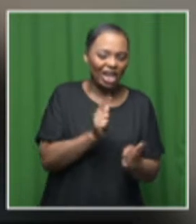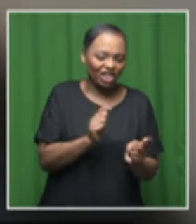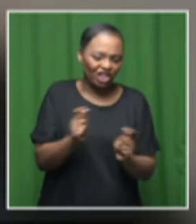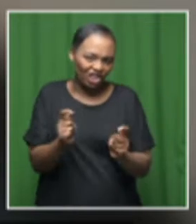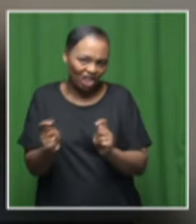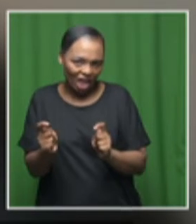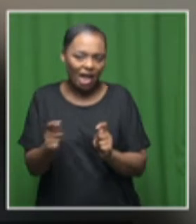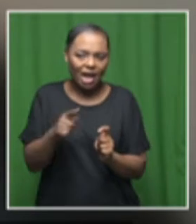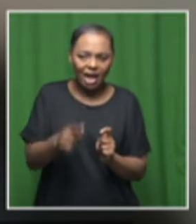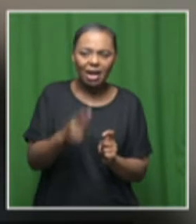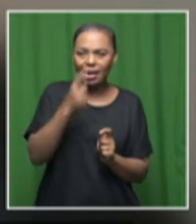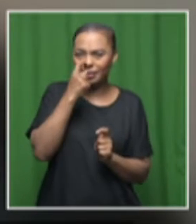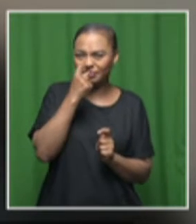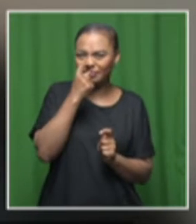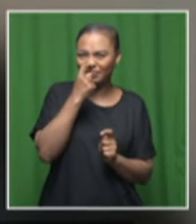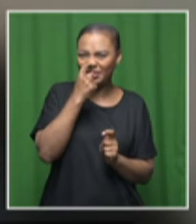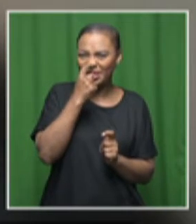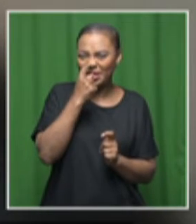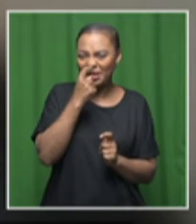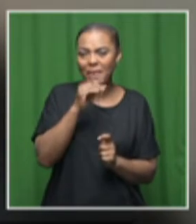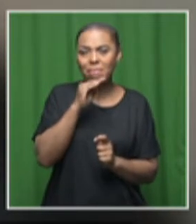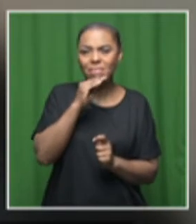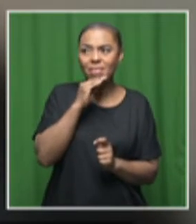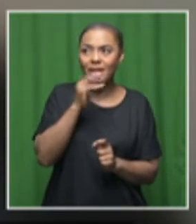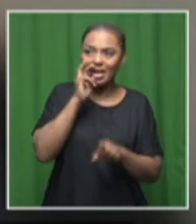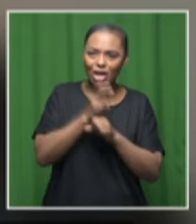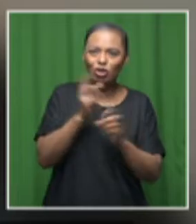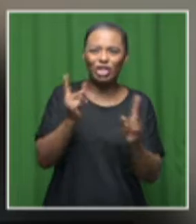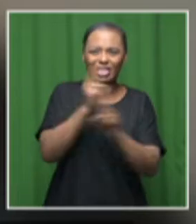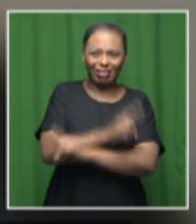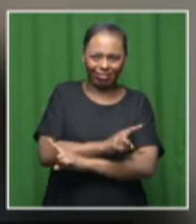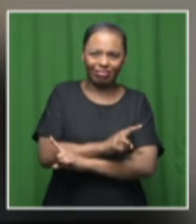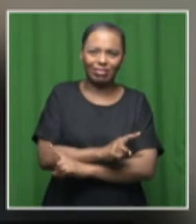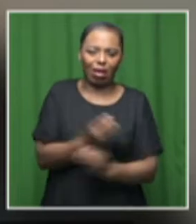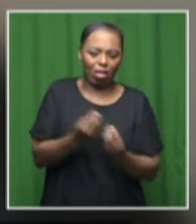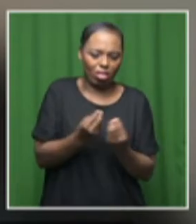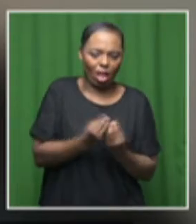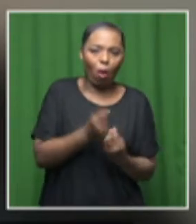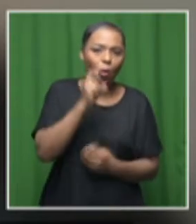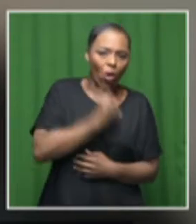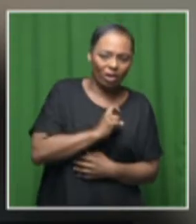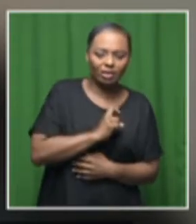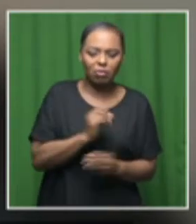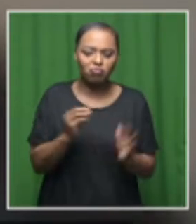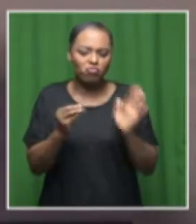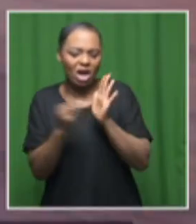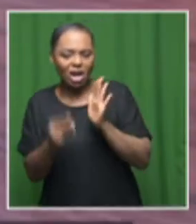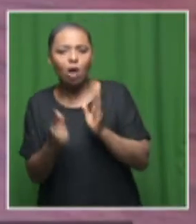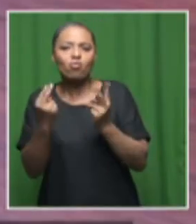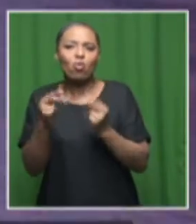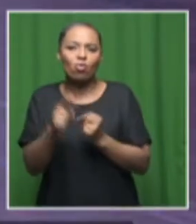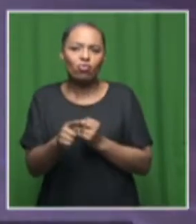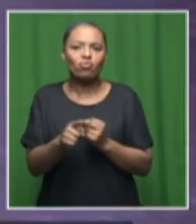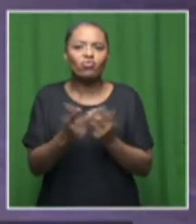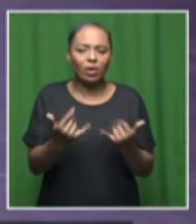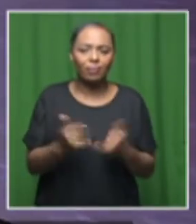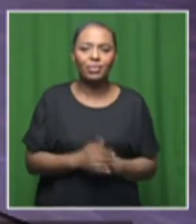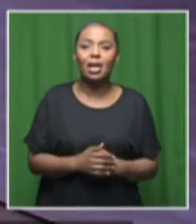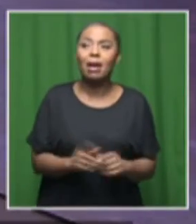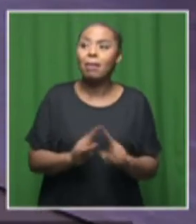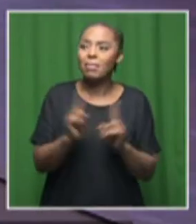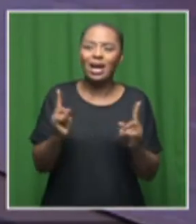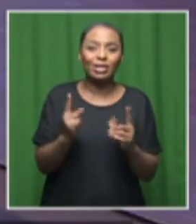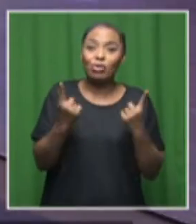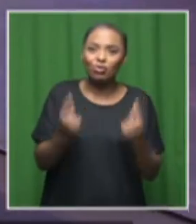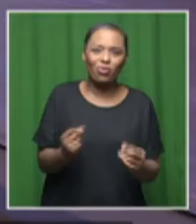going to put on a festering wound. We need obviously an interim measure. However, this could have been avoided, and it's quite easy